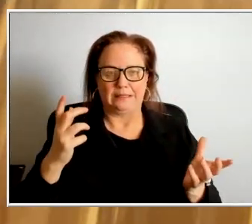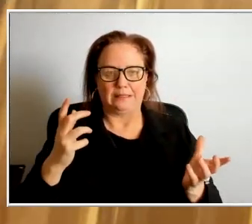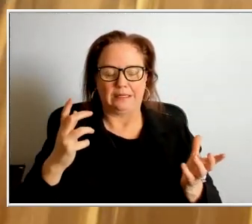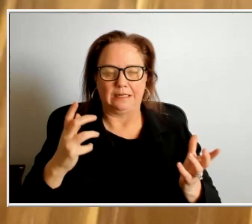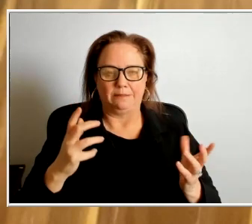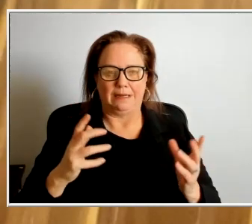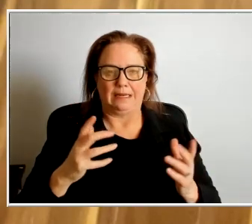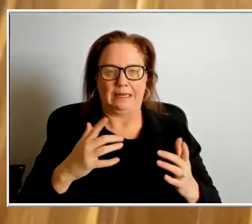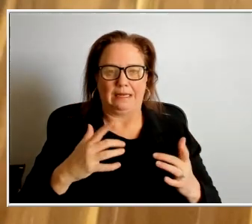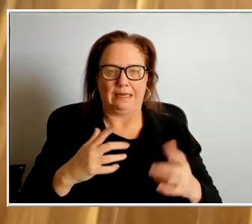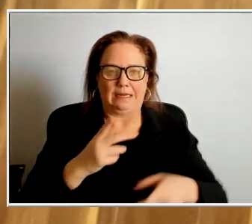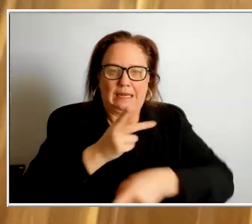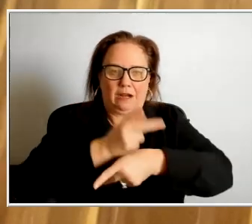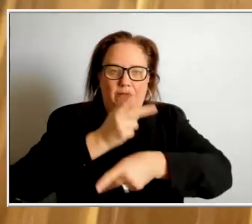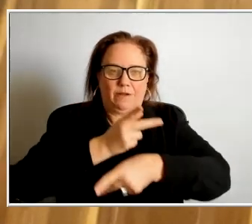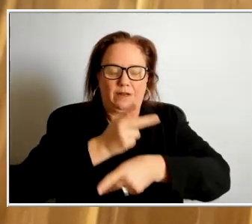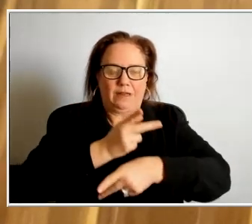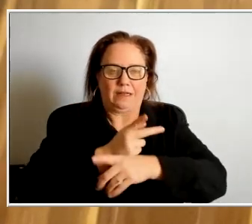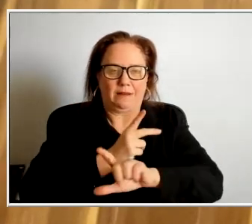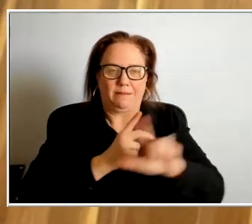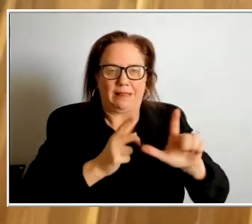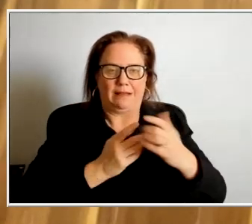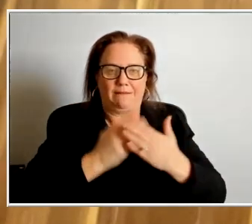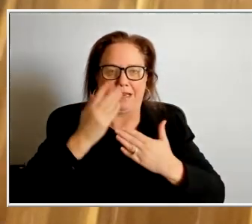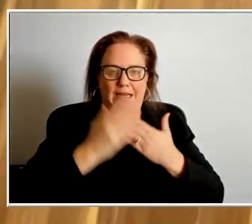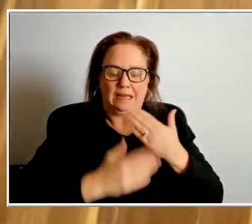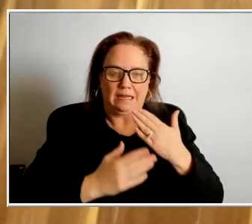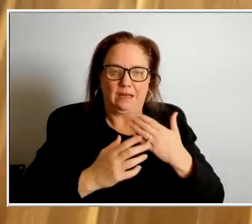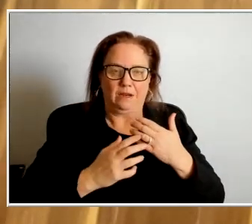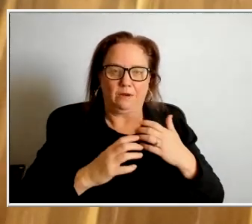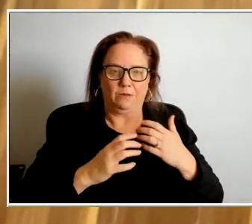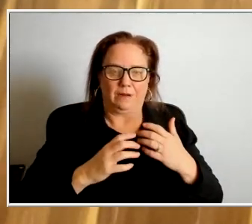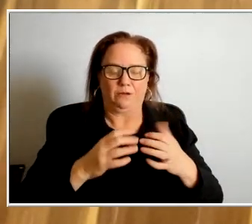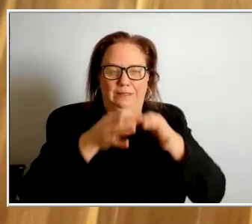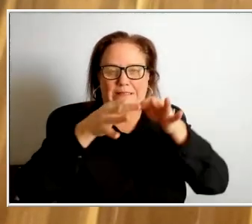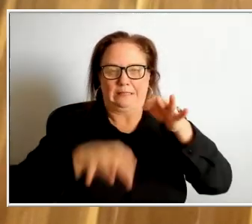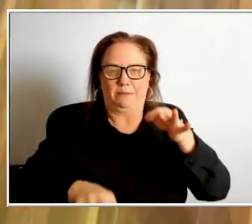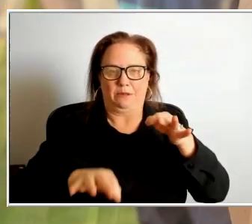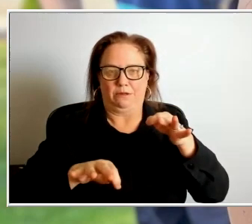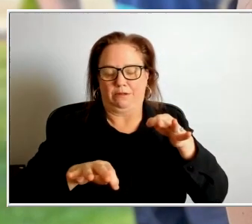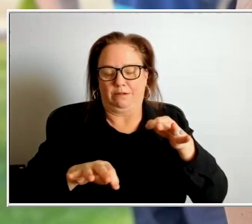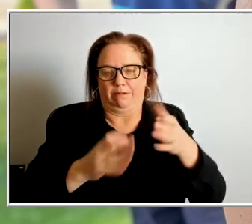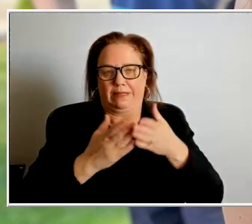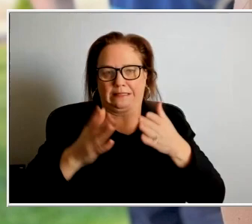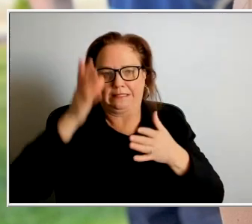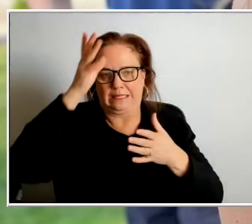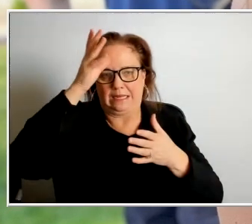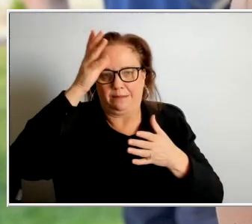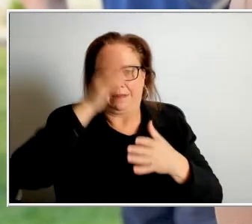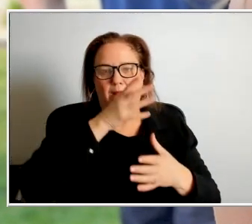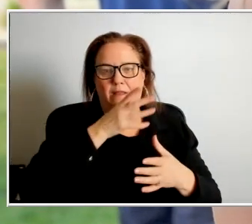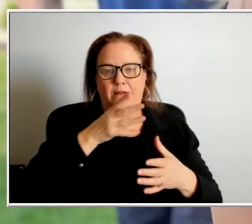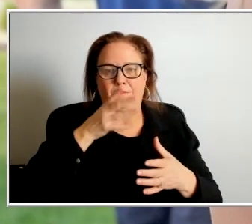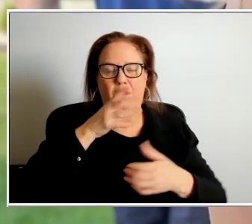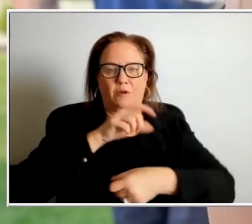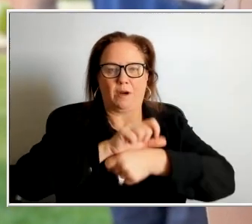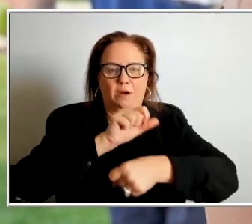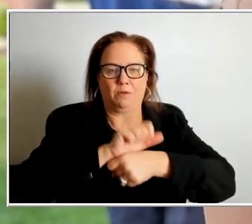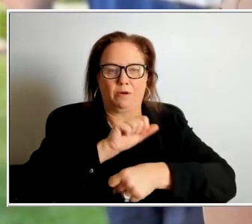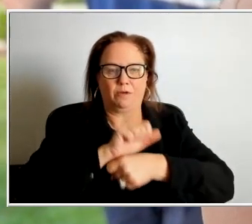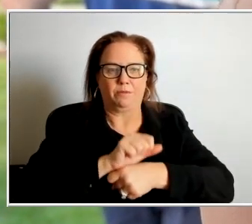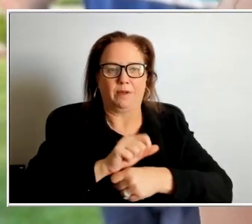extra cautious not having that left hand when I was doing simple tasks as a dad. Whereas on the farm, I work with my